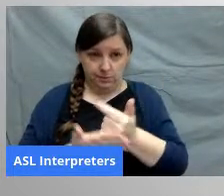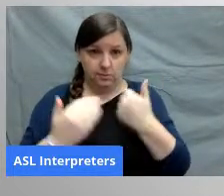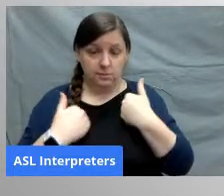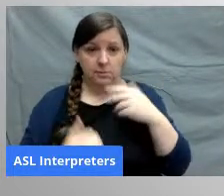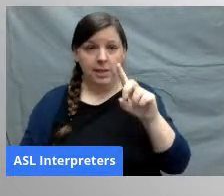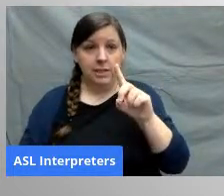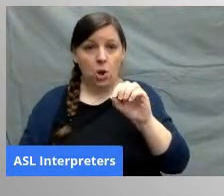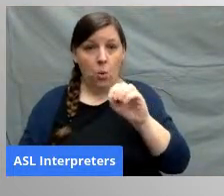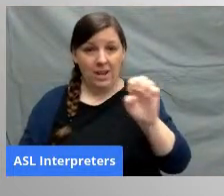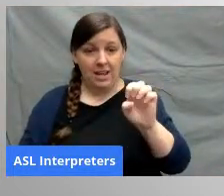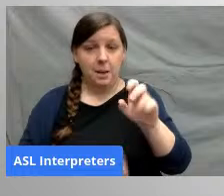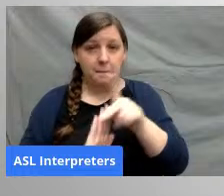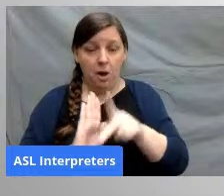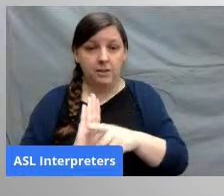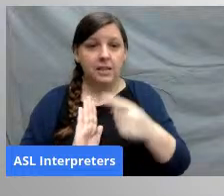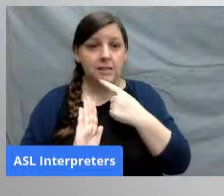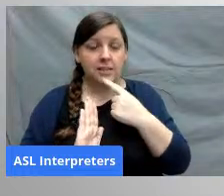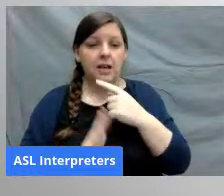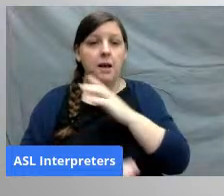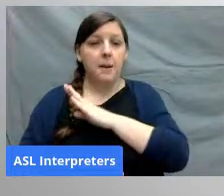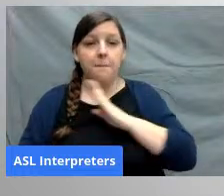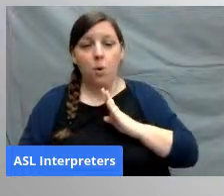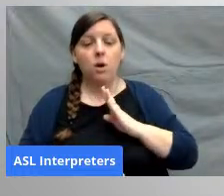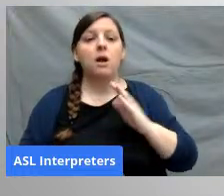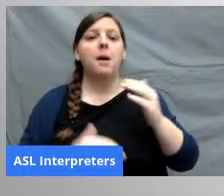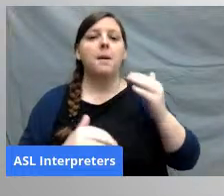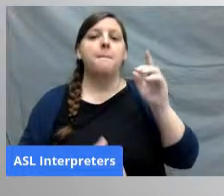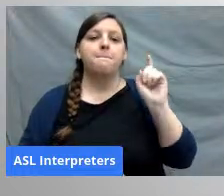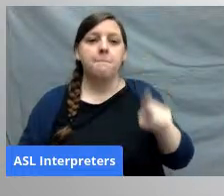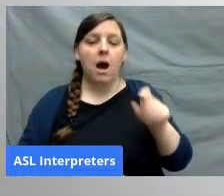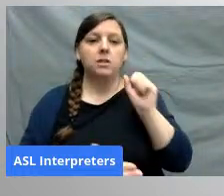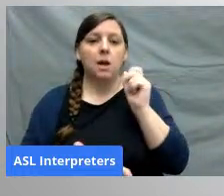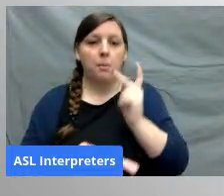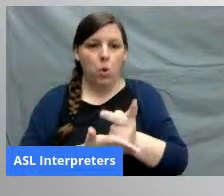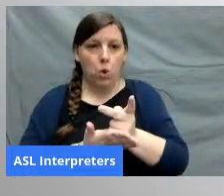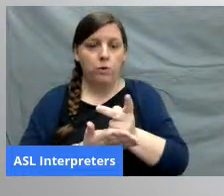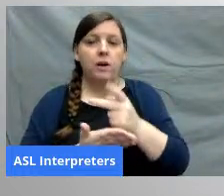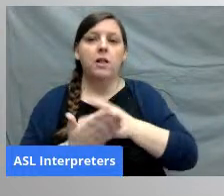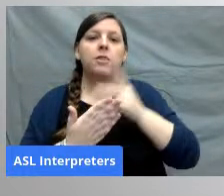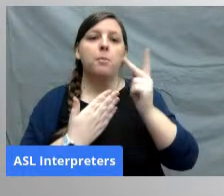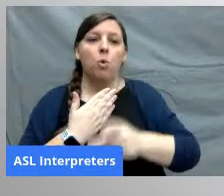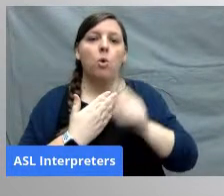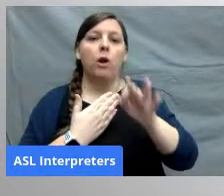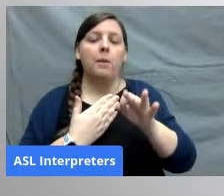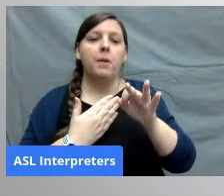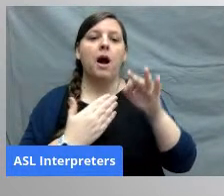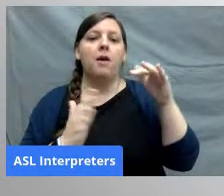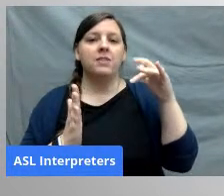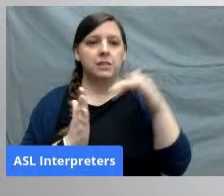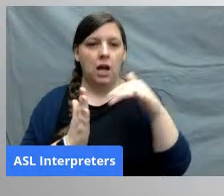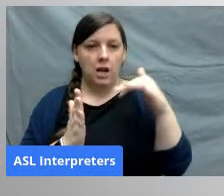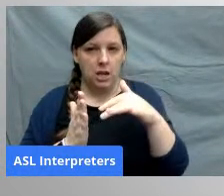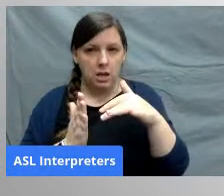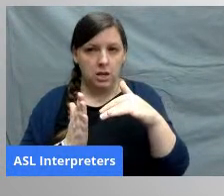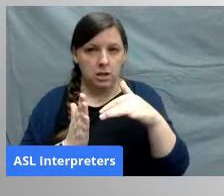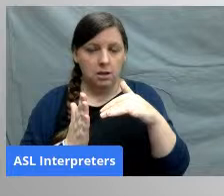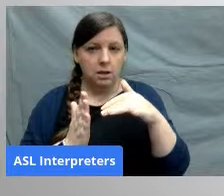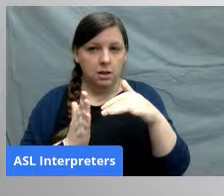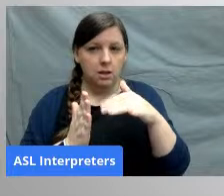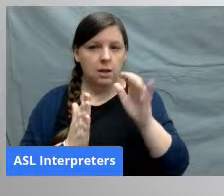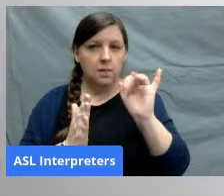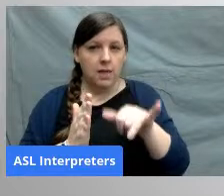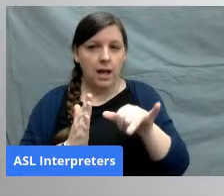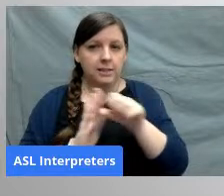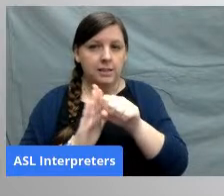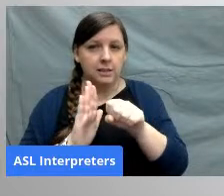DOE policy that says that the board must approve the program of study. That's the, excuse me, as the